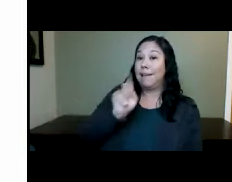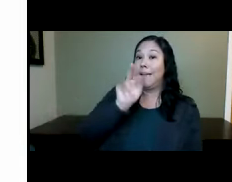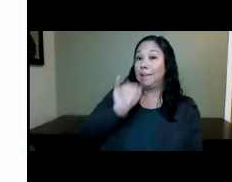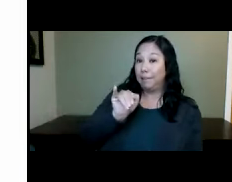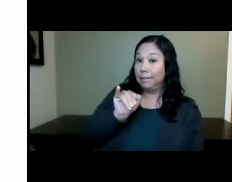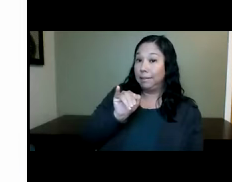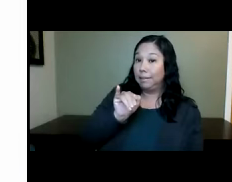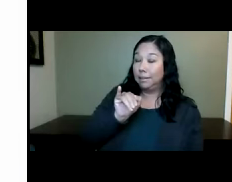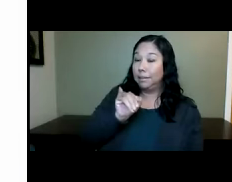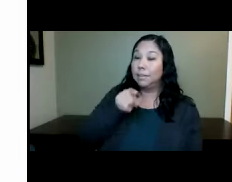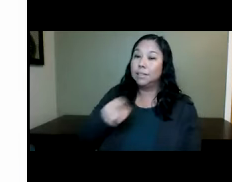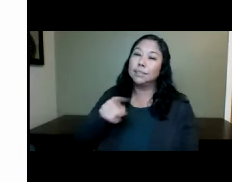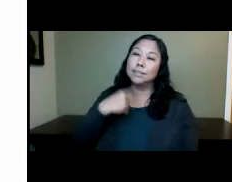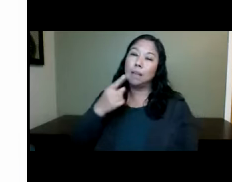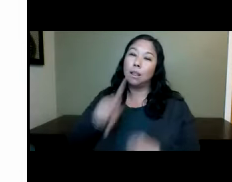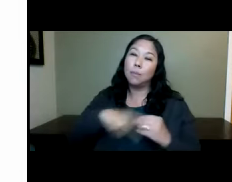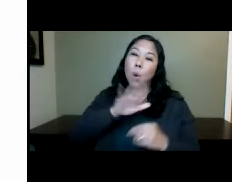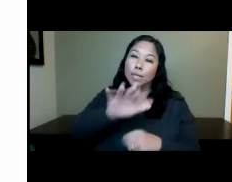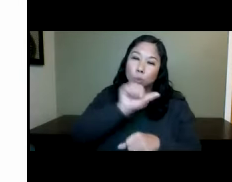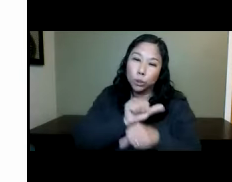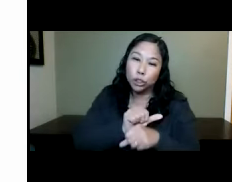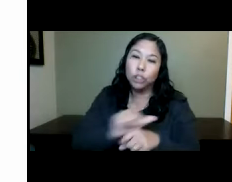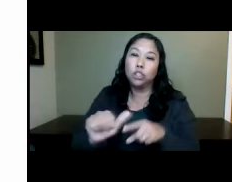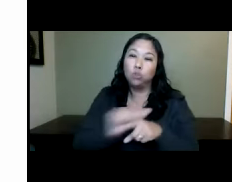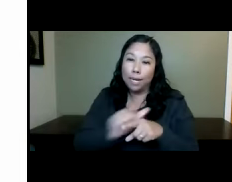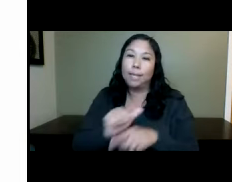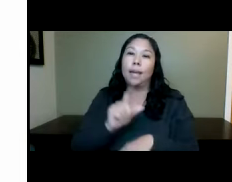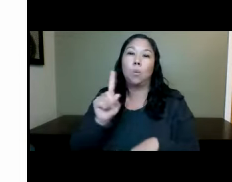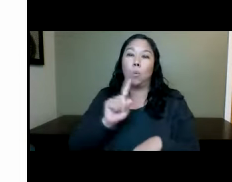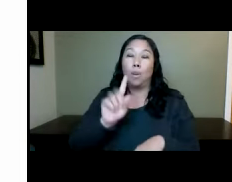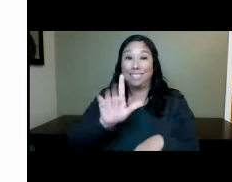in training and in the lab where they're doing the vaccine research.